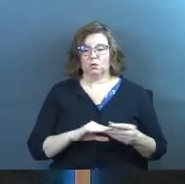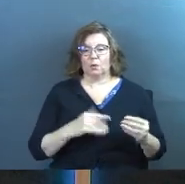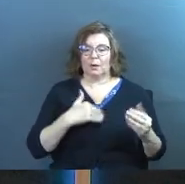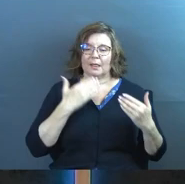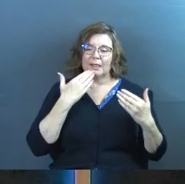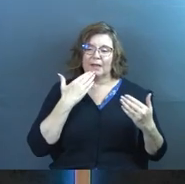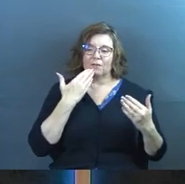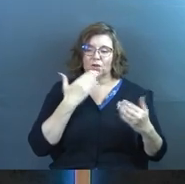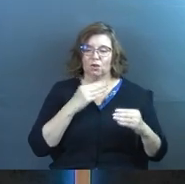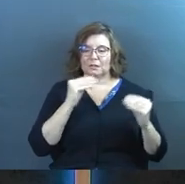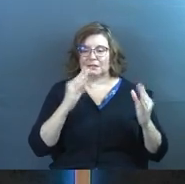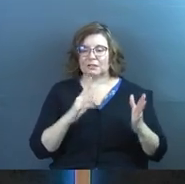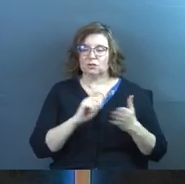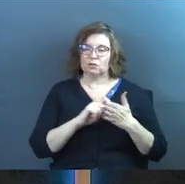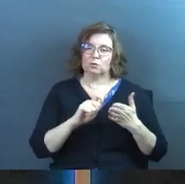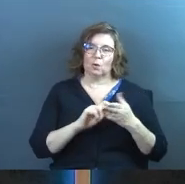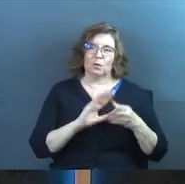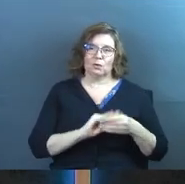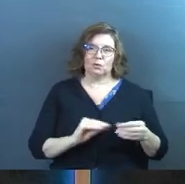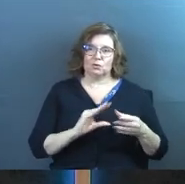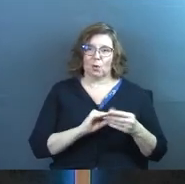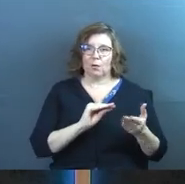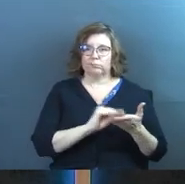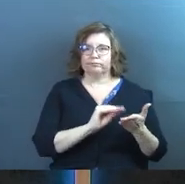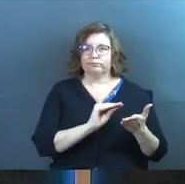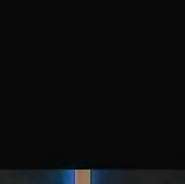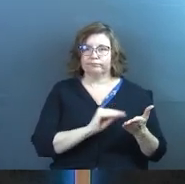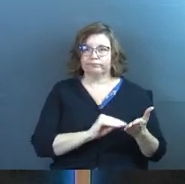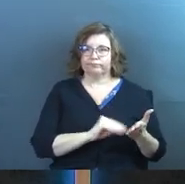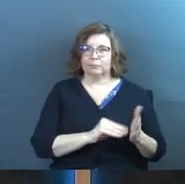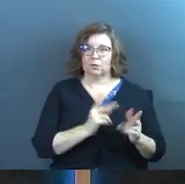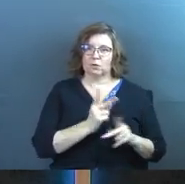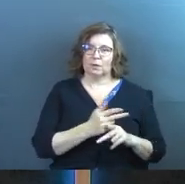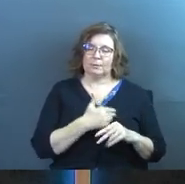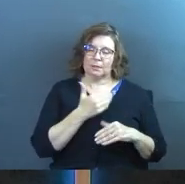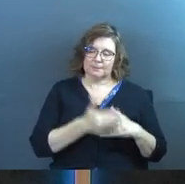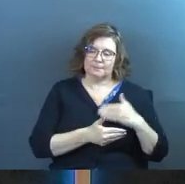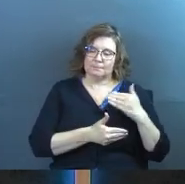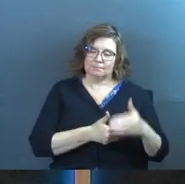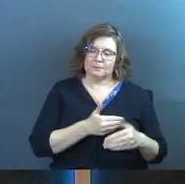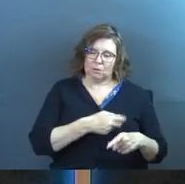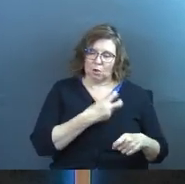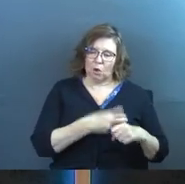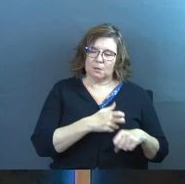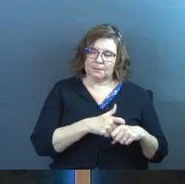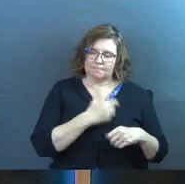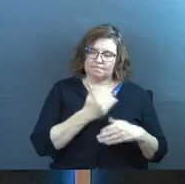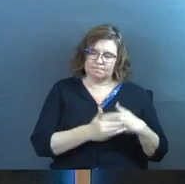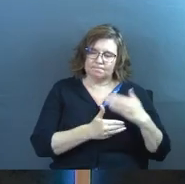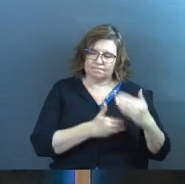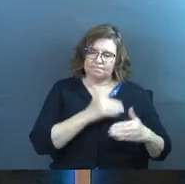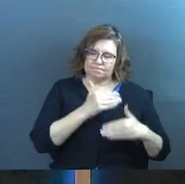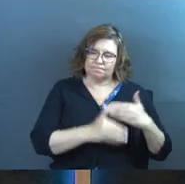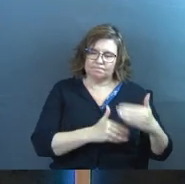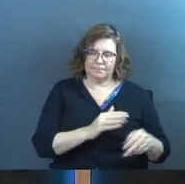we're thankful that good teachers wrote this story down to keep us going in our hard times.